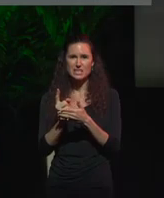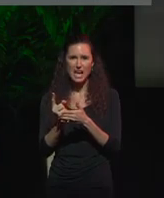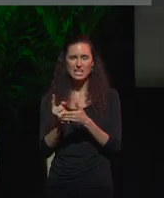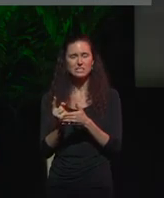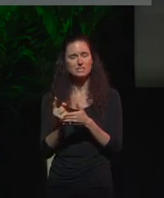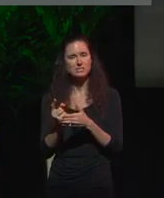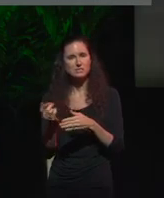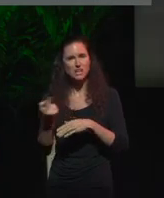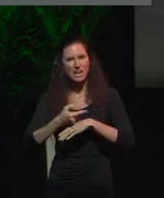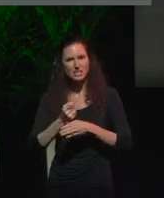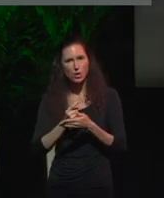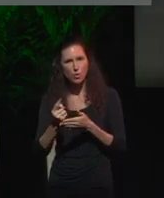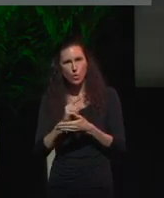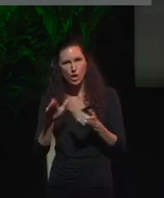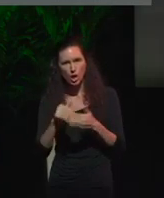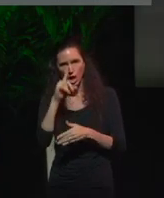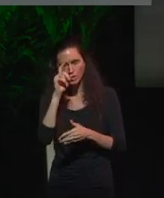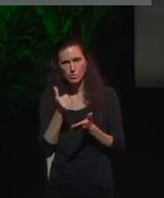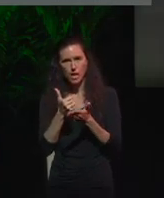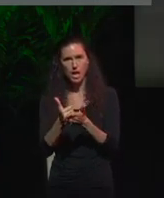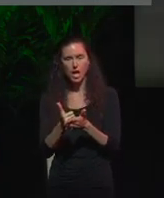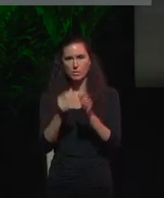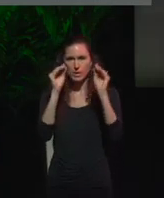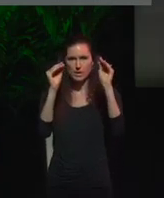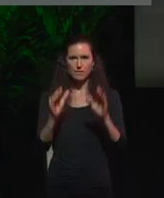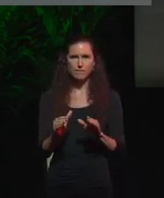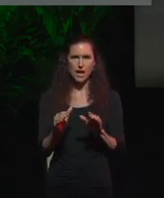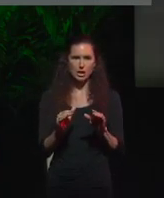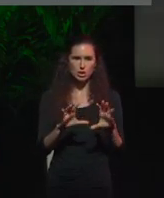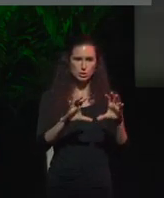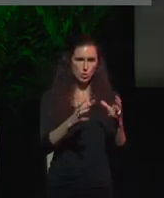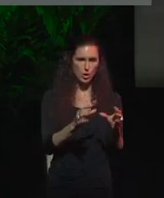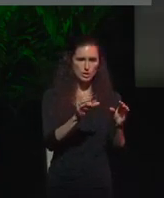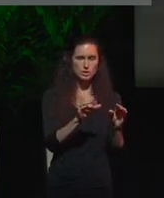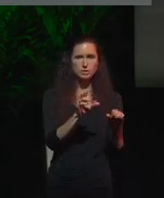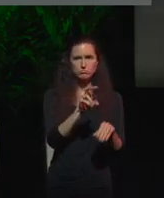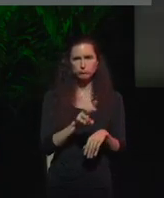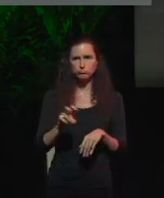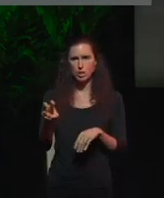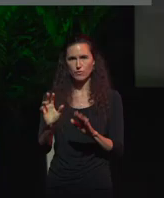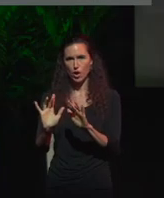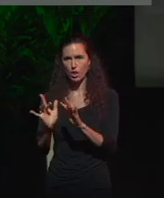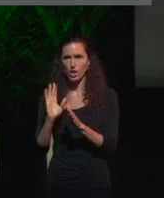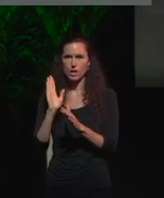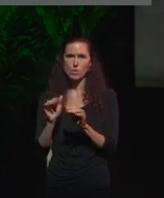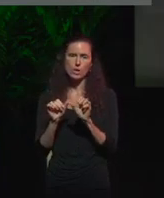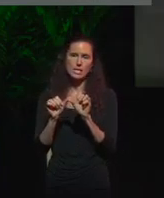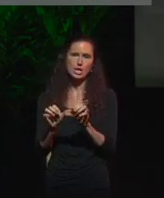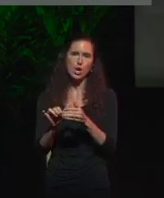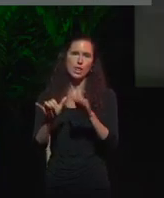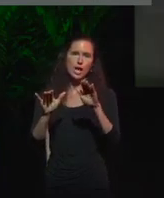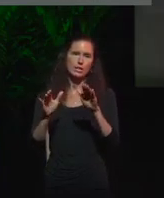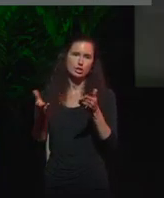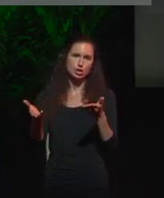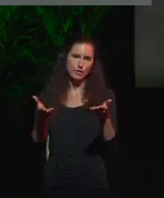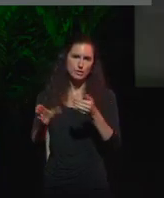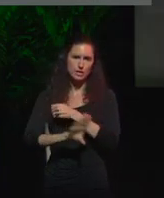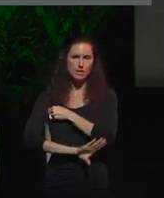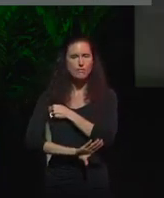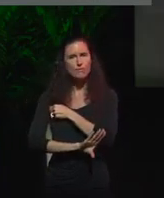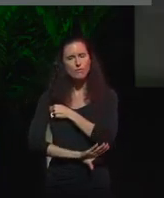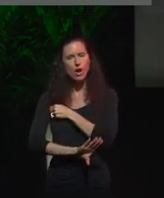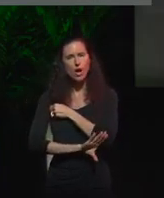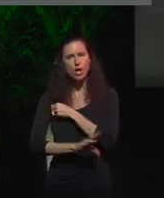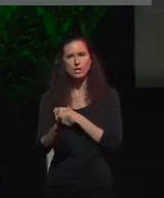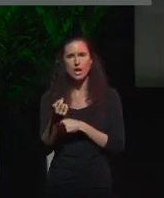summer helping all of the faculty move their courses and everything online. They will continue that great service through this fall. hit them up.